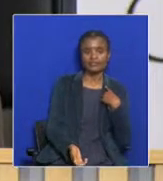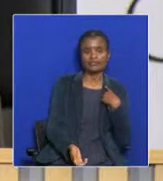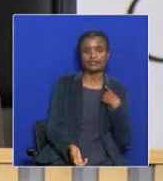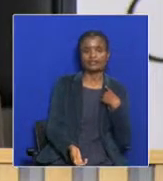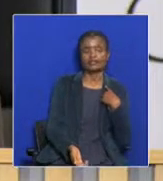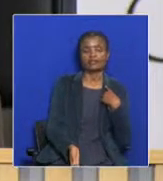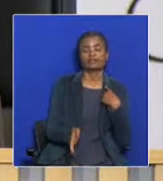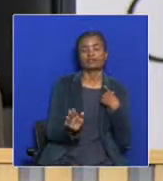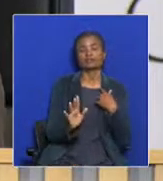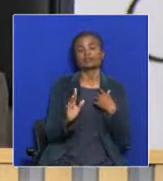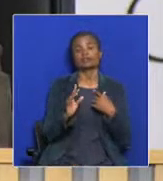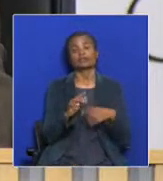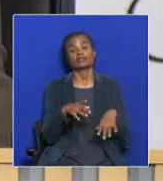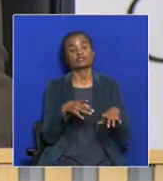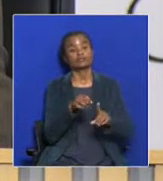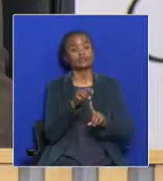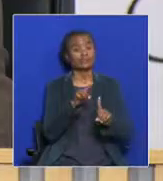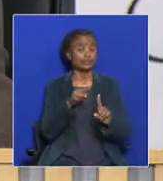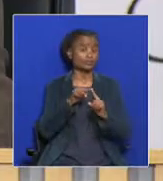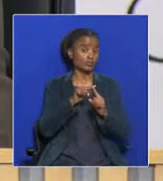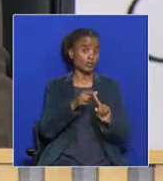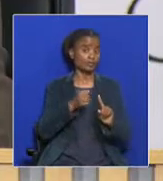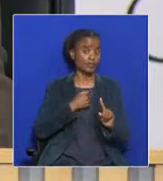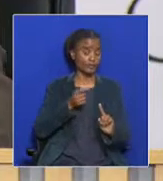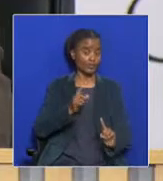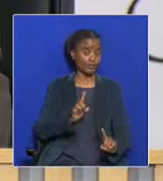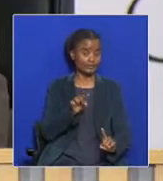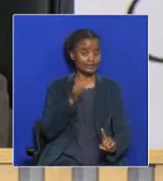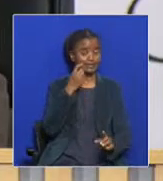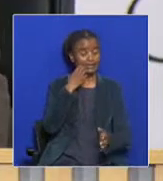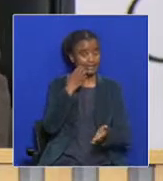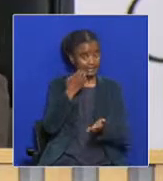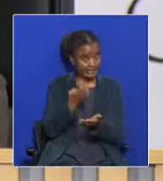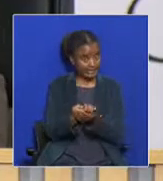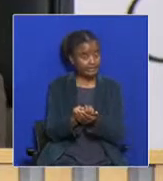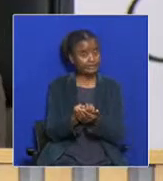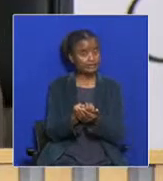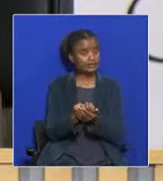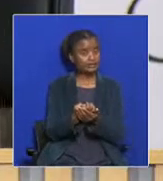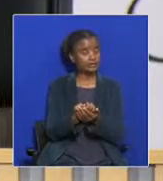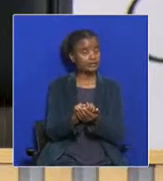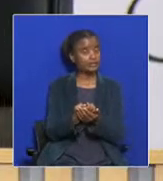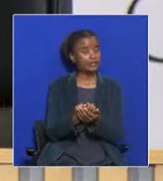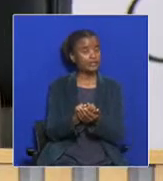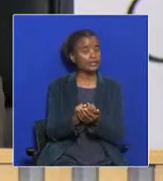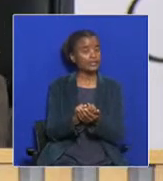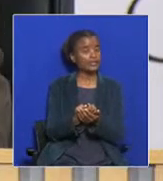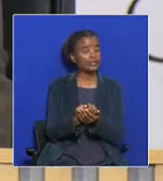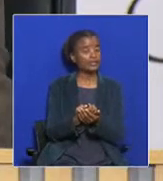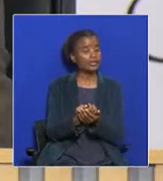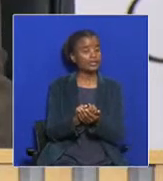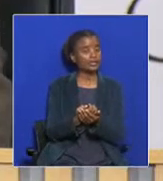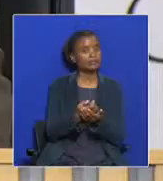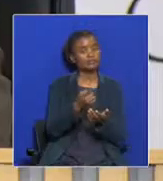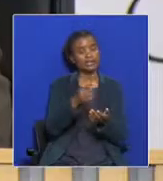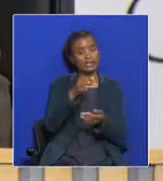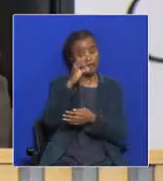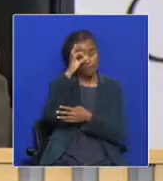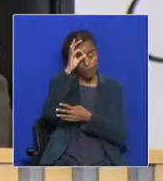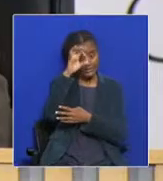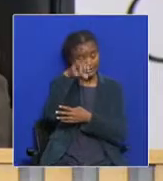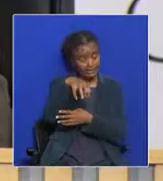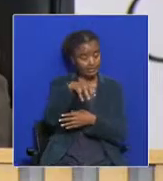is that exhibits are continuously being entered at certain stations. Now, in the event